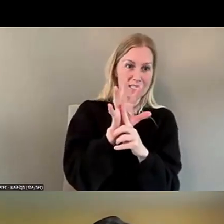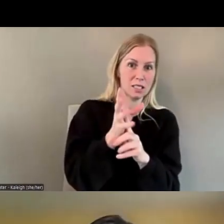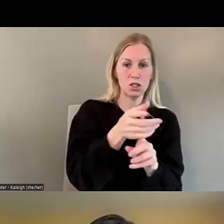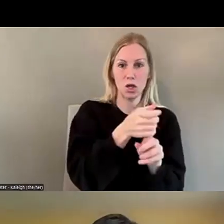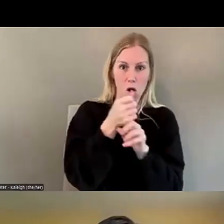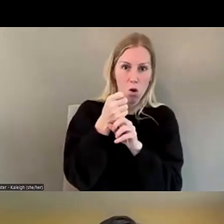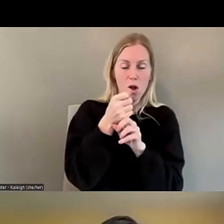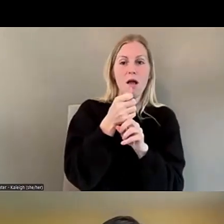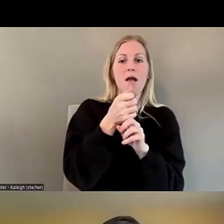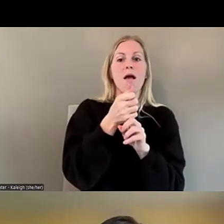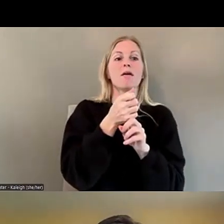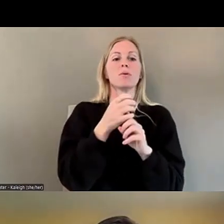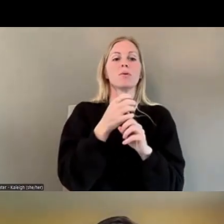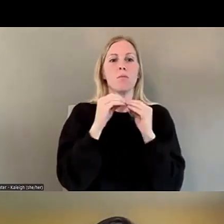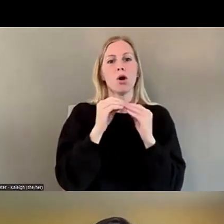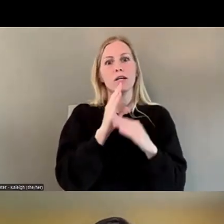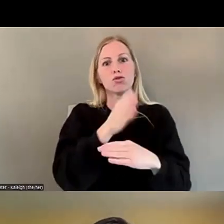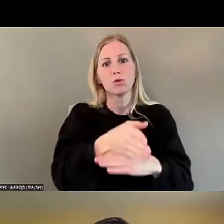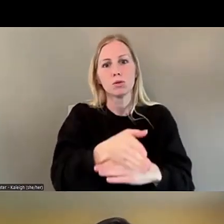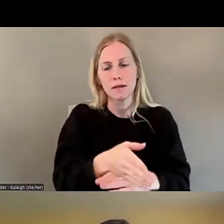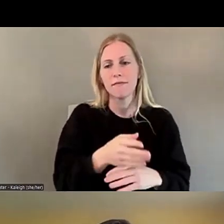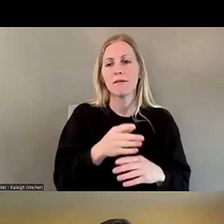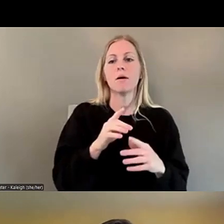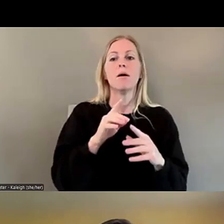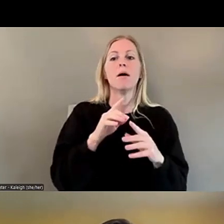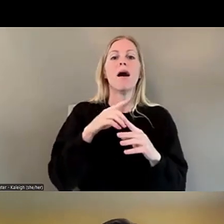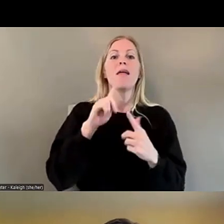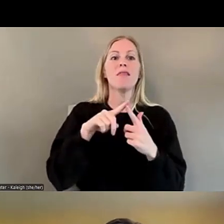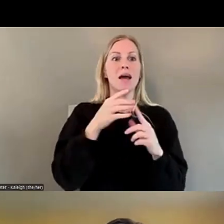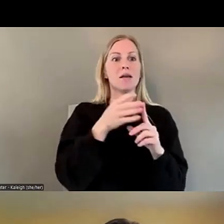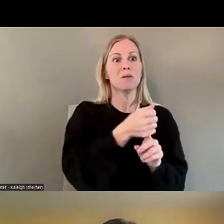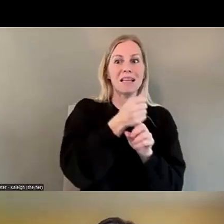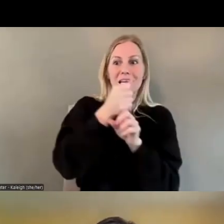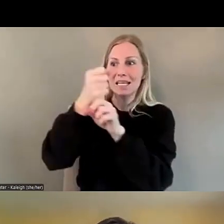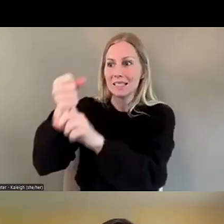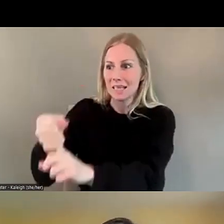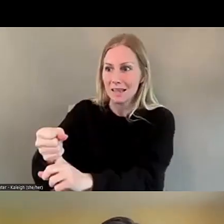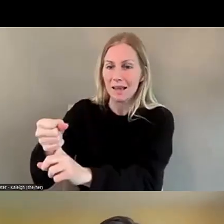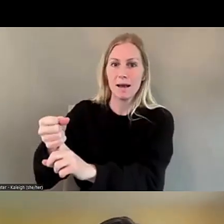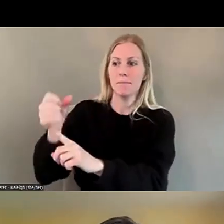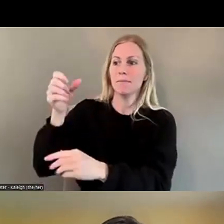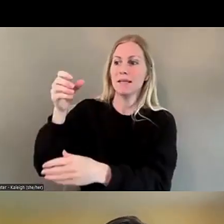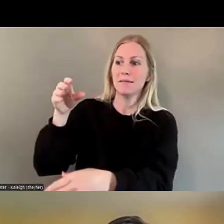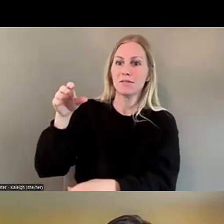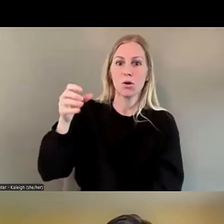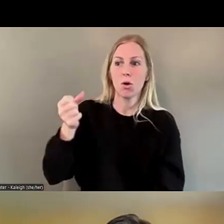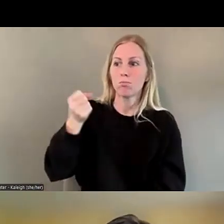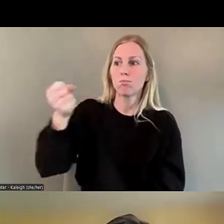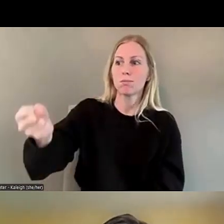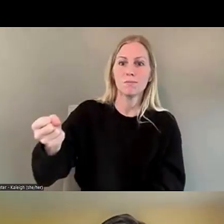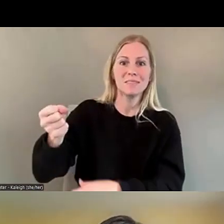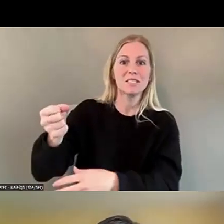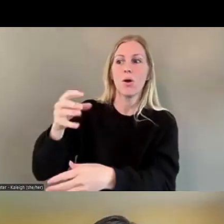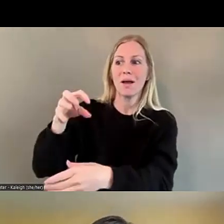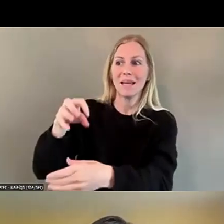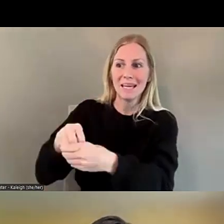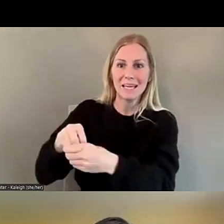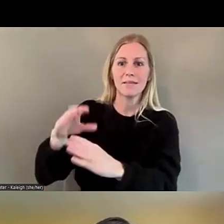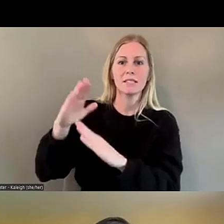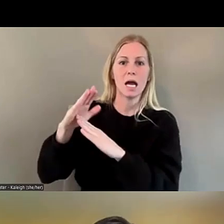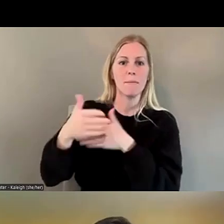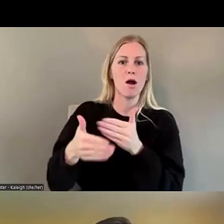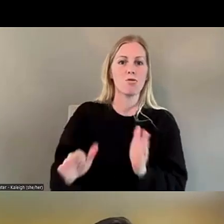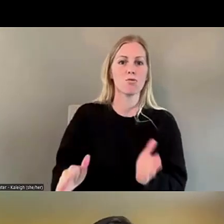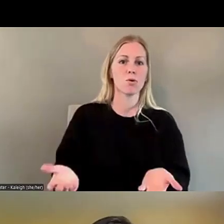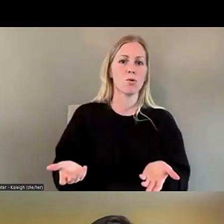intrusive, and placing them in the timeout room. And in some circumstances, depending on the facts, if it is involuntary,